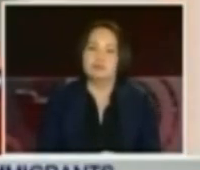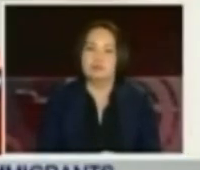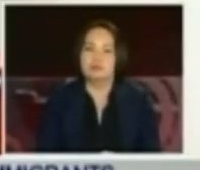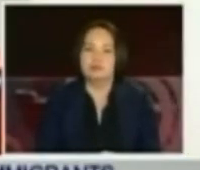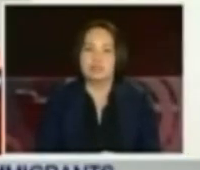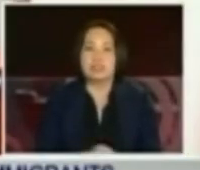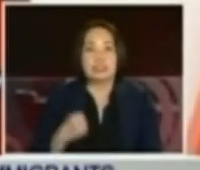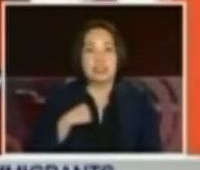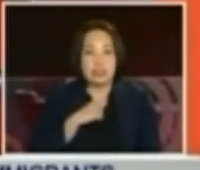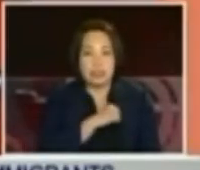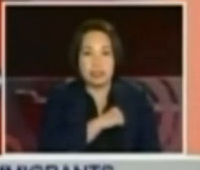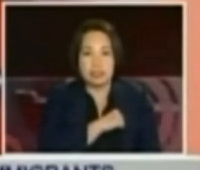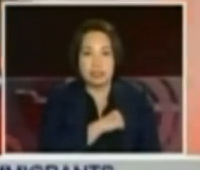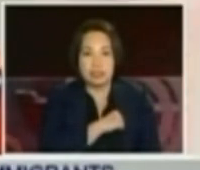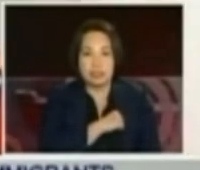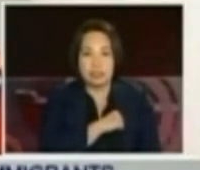The Senate,